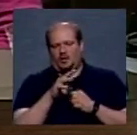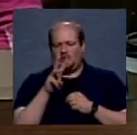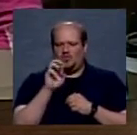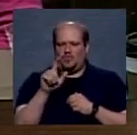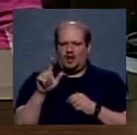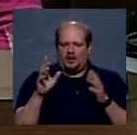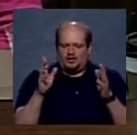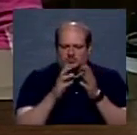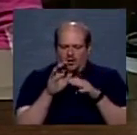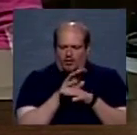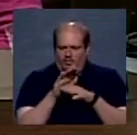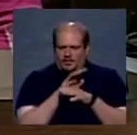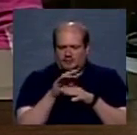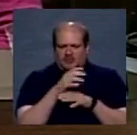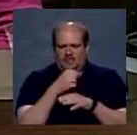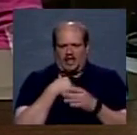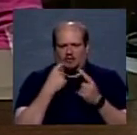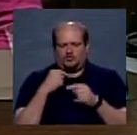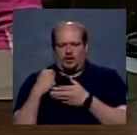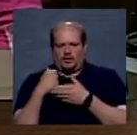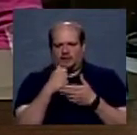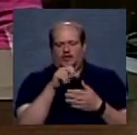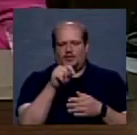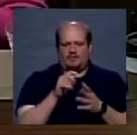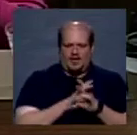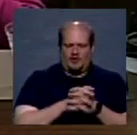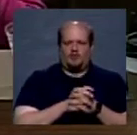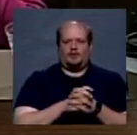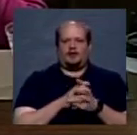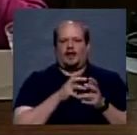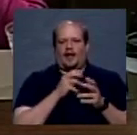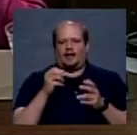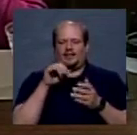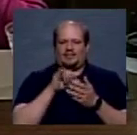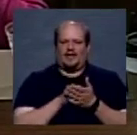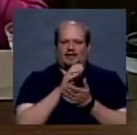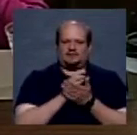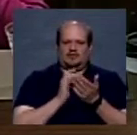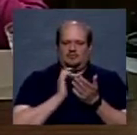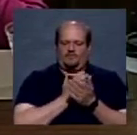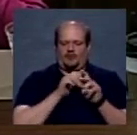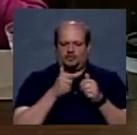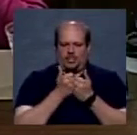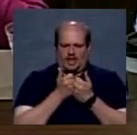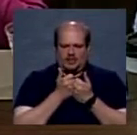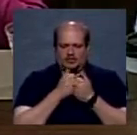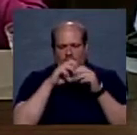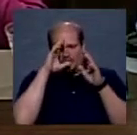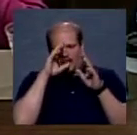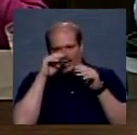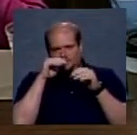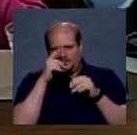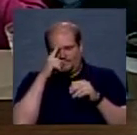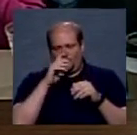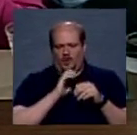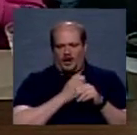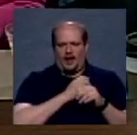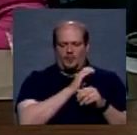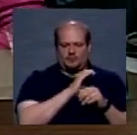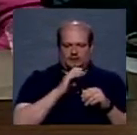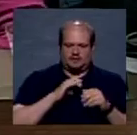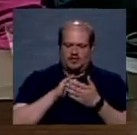they're a small business, and I was trying to help them out. And so that's some of our challenges, the expectations of our citizens, and